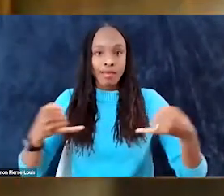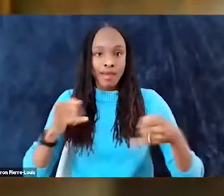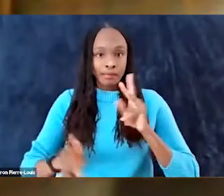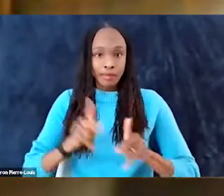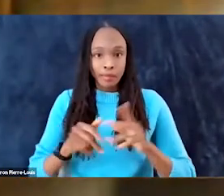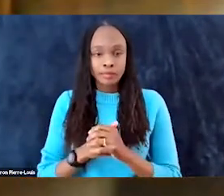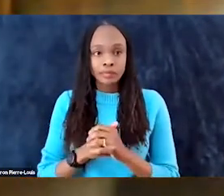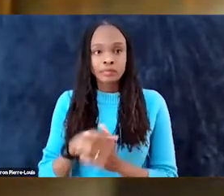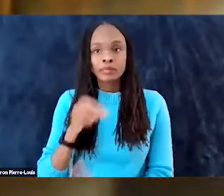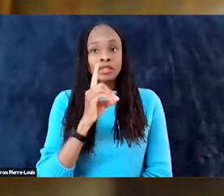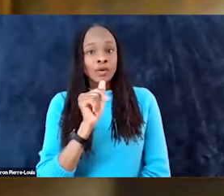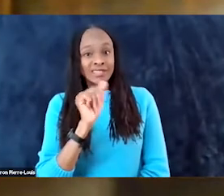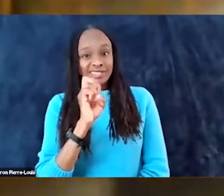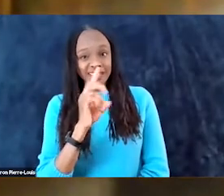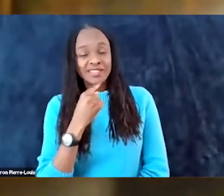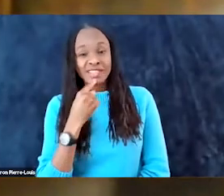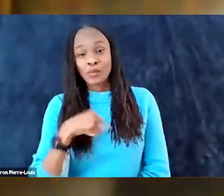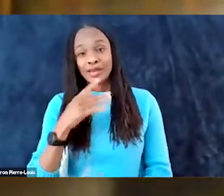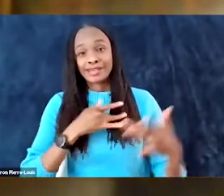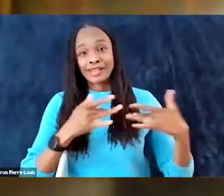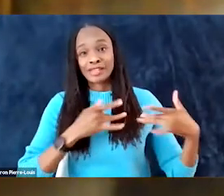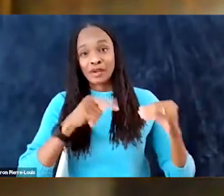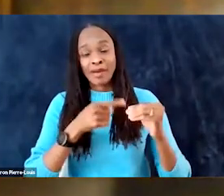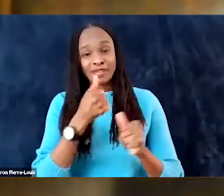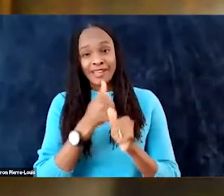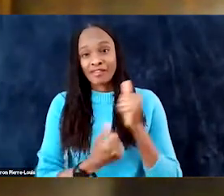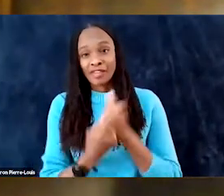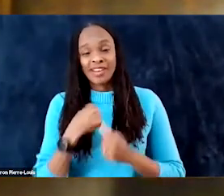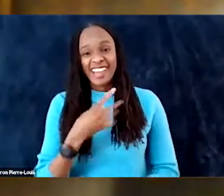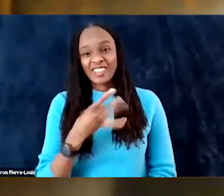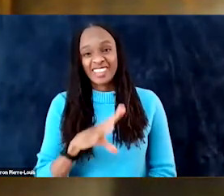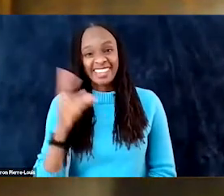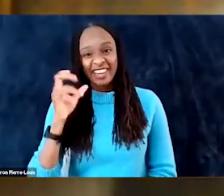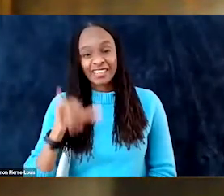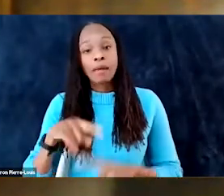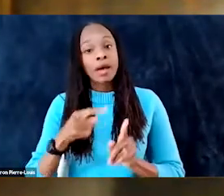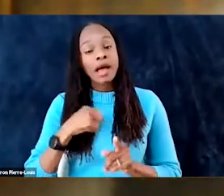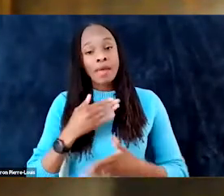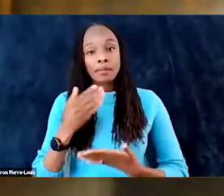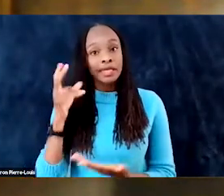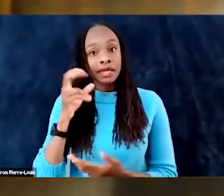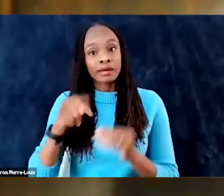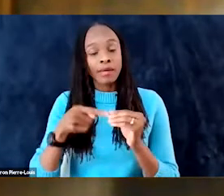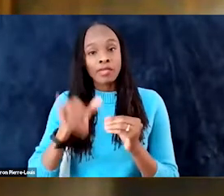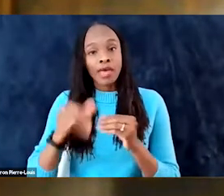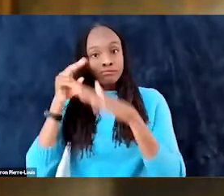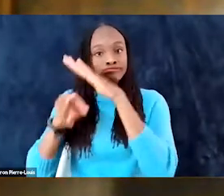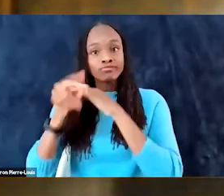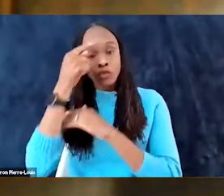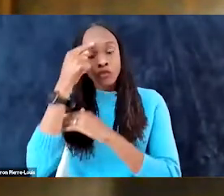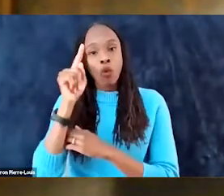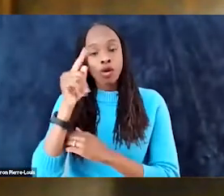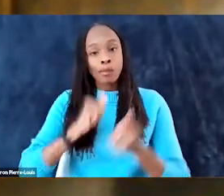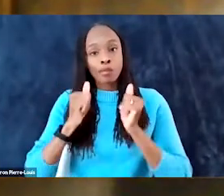Well, we're concerned about everyone, so I don't like to hear you say that, but I will say that I'm happy to hear that prognostication for